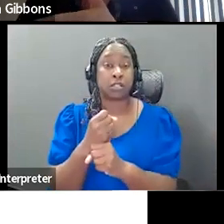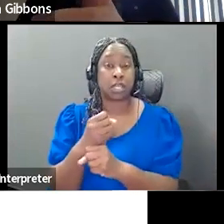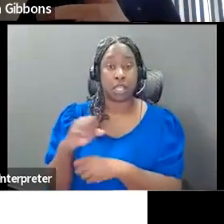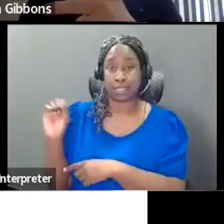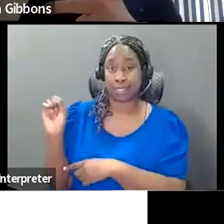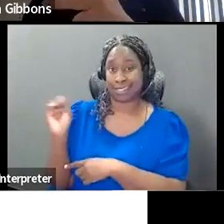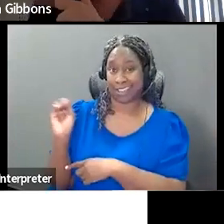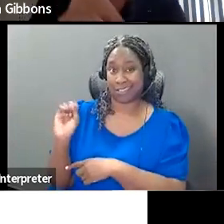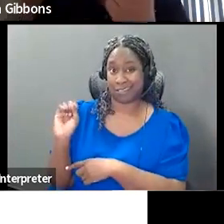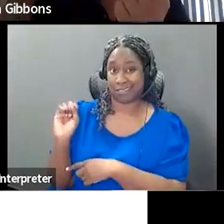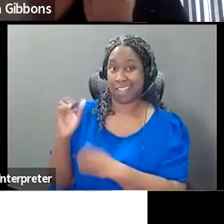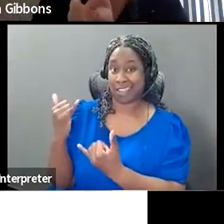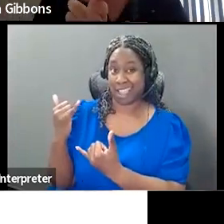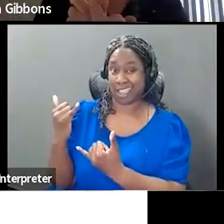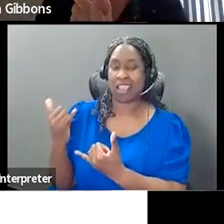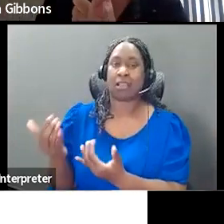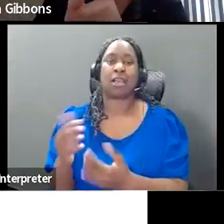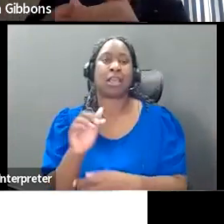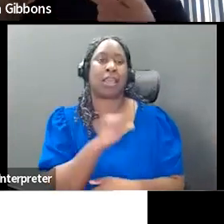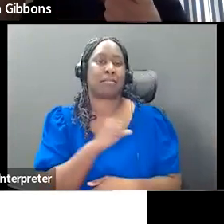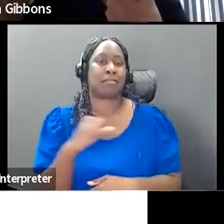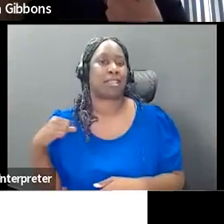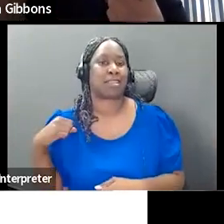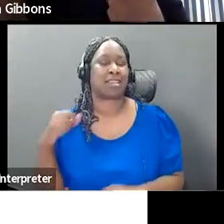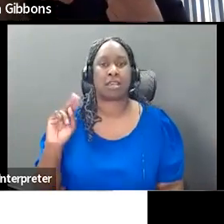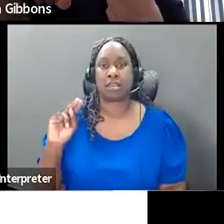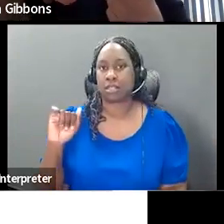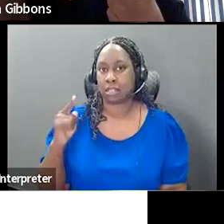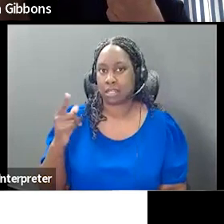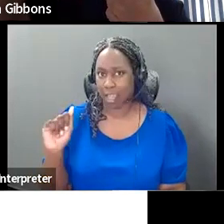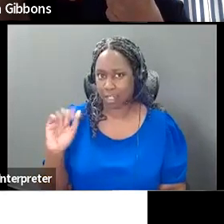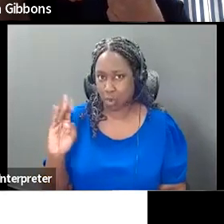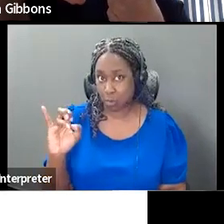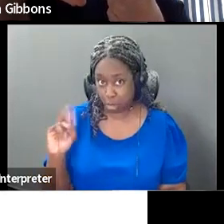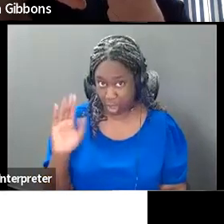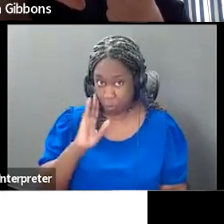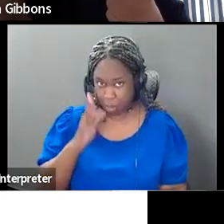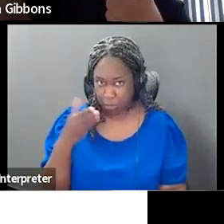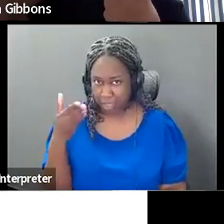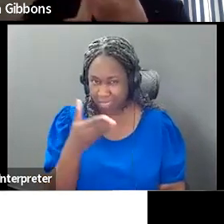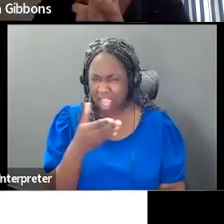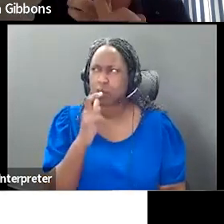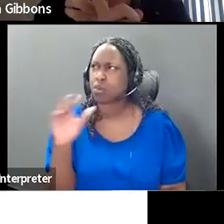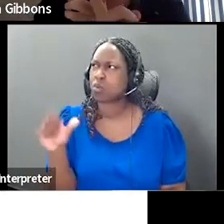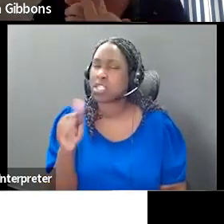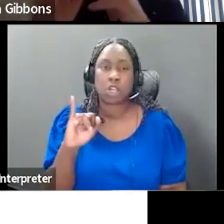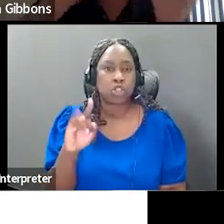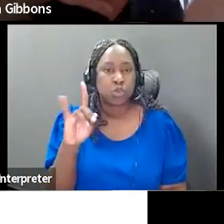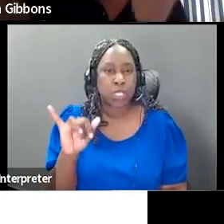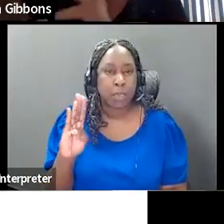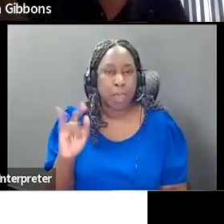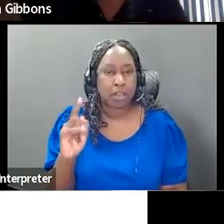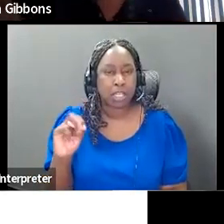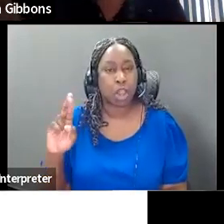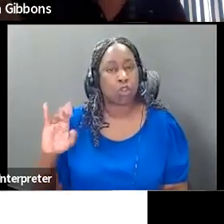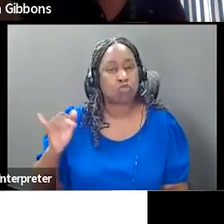this year Atlanta. Latasha Brown is going to be there. Who else is going to be there? Judy Belk and Richard Tate, the